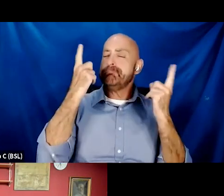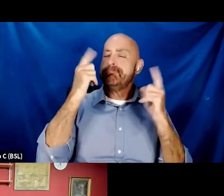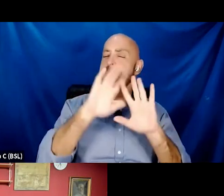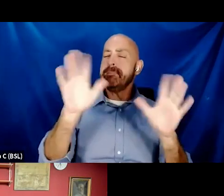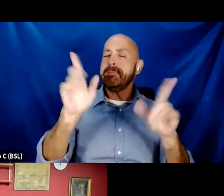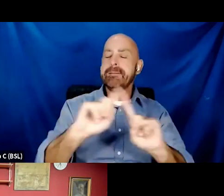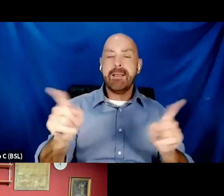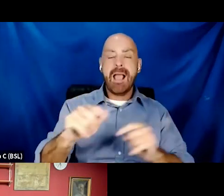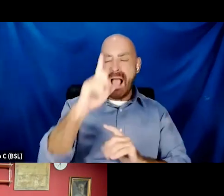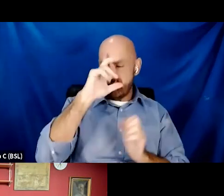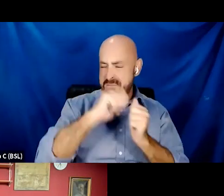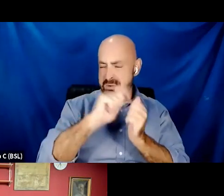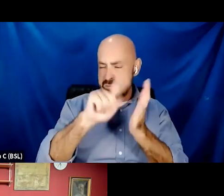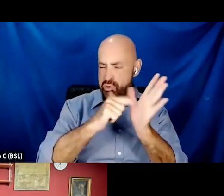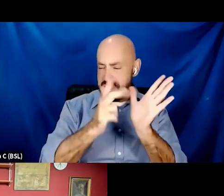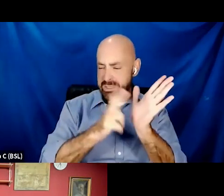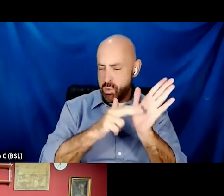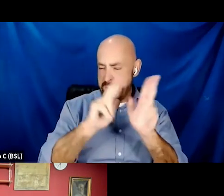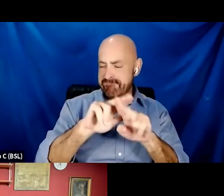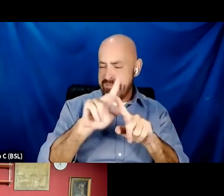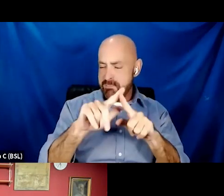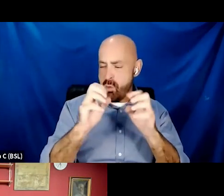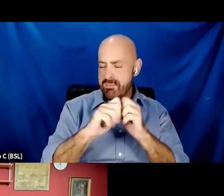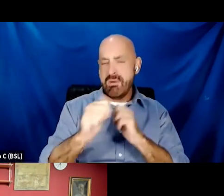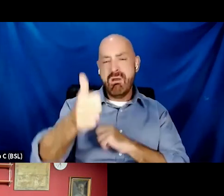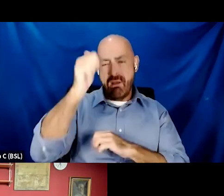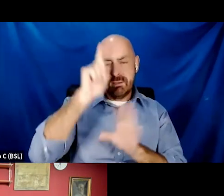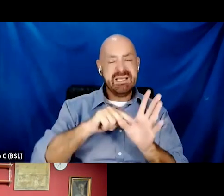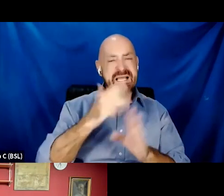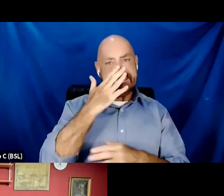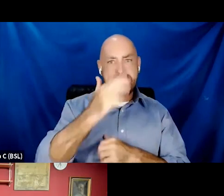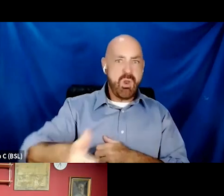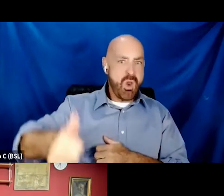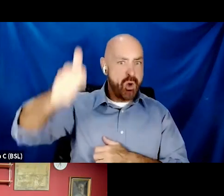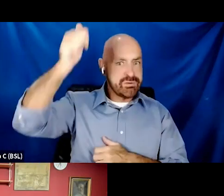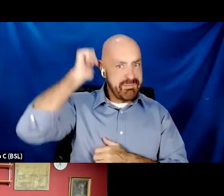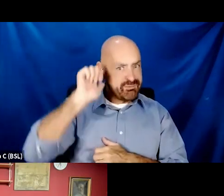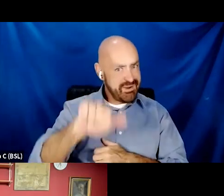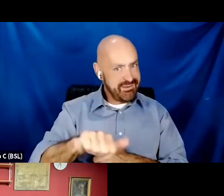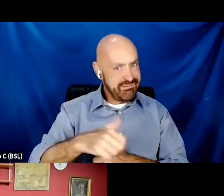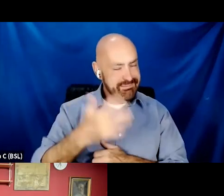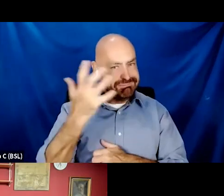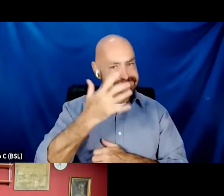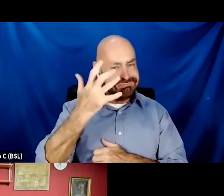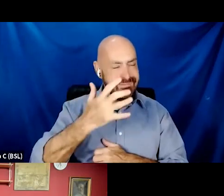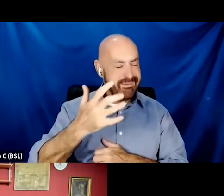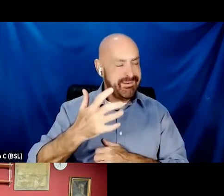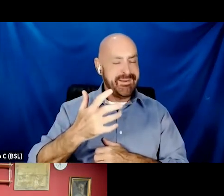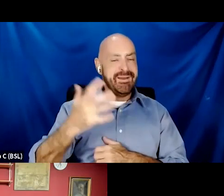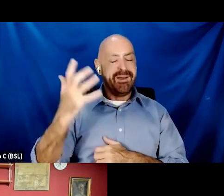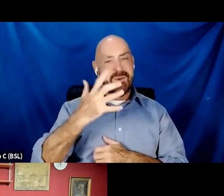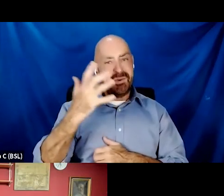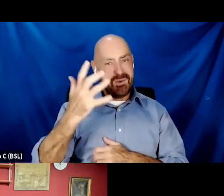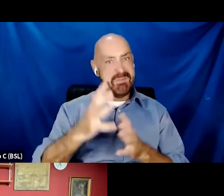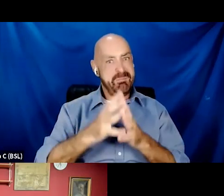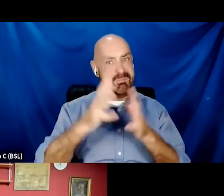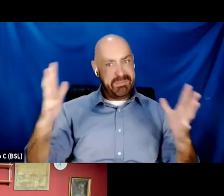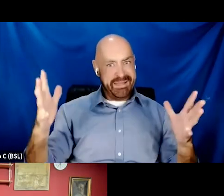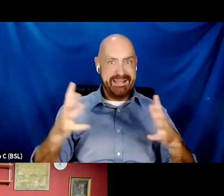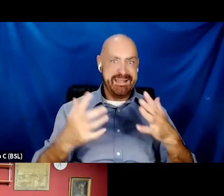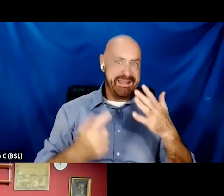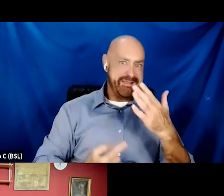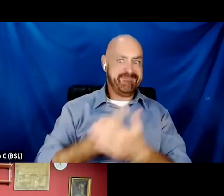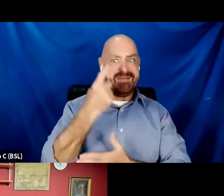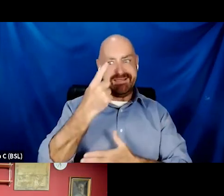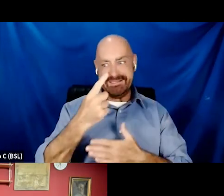and February last year. It seems a long time ago, doesn't it? You know, I think that's how we could tell this has been a major event. The fact it seems a long time